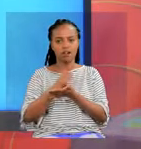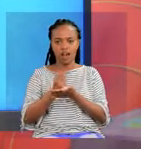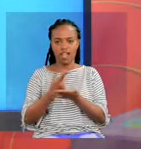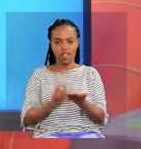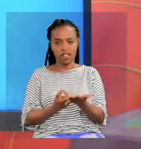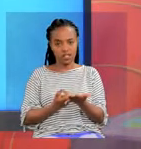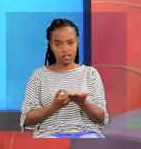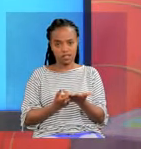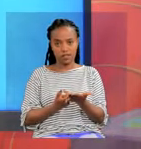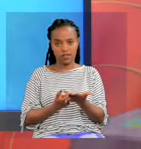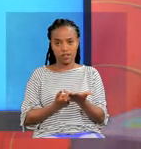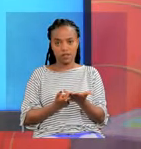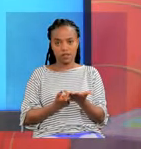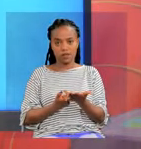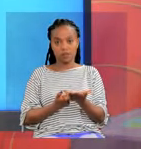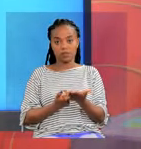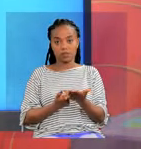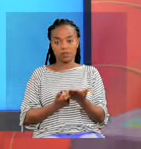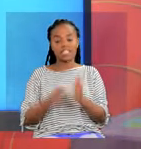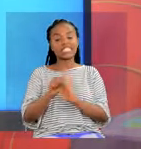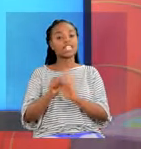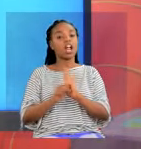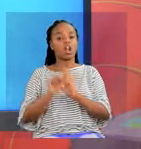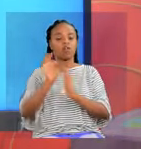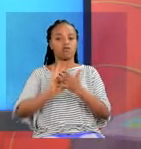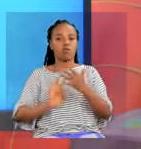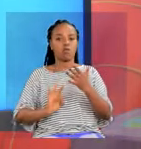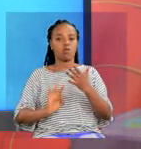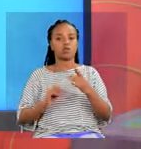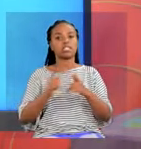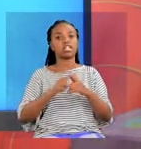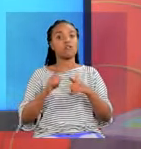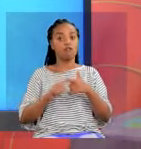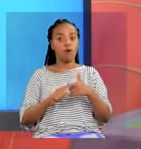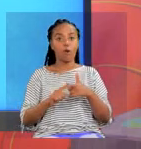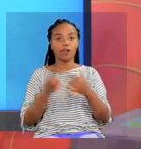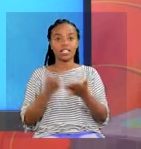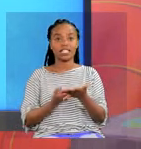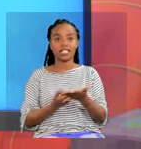this in standard form. Therefore here